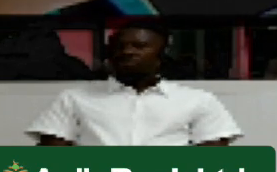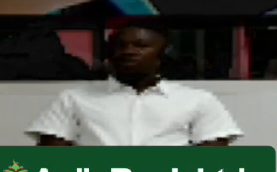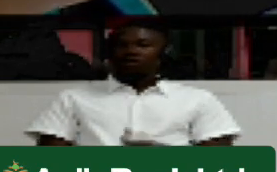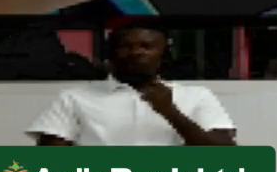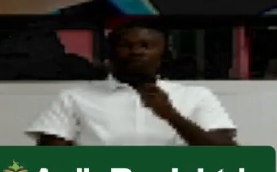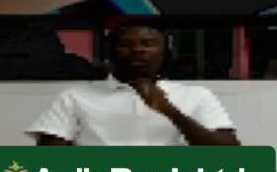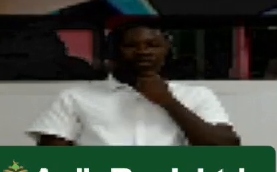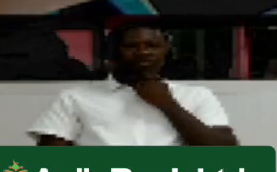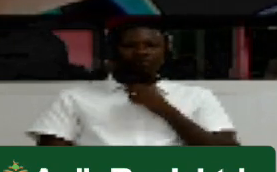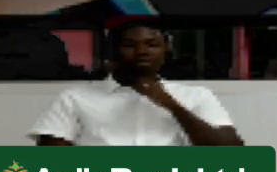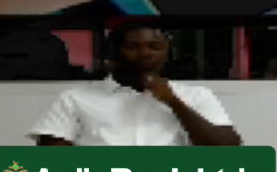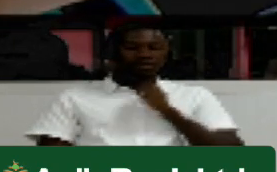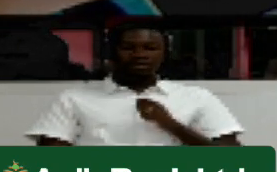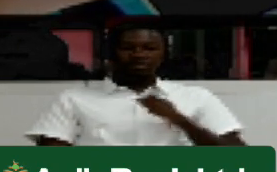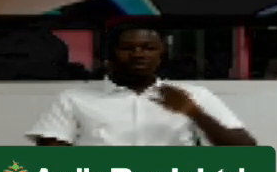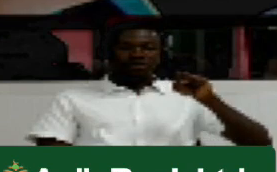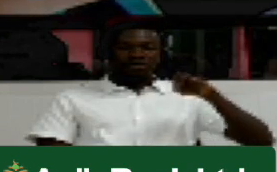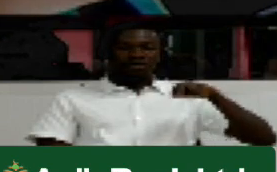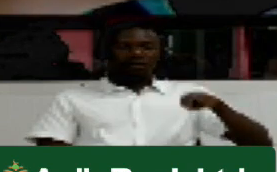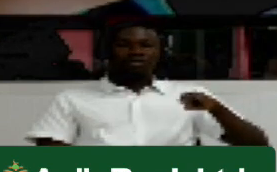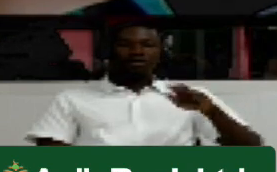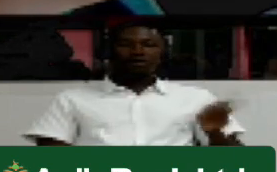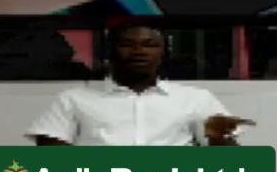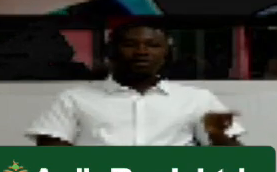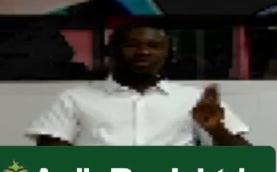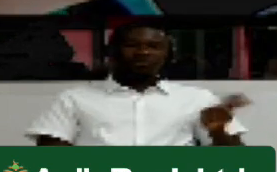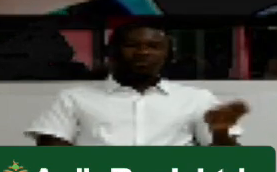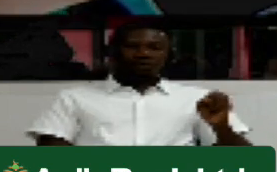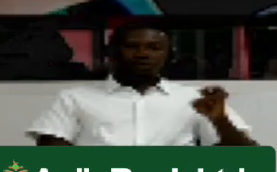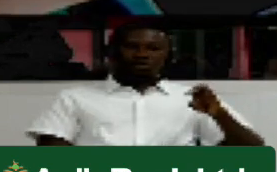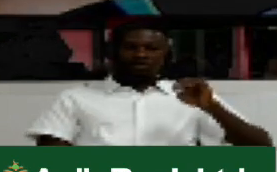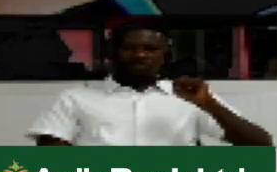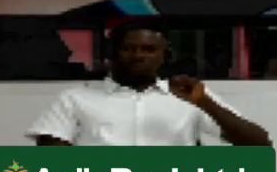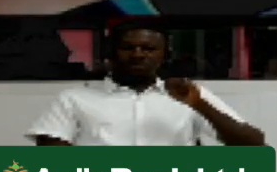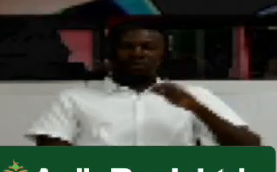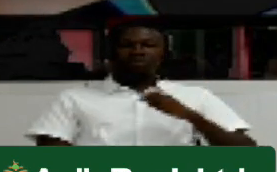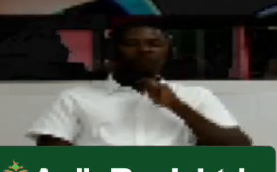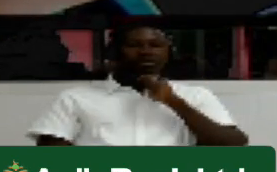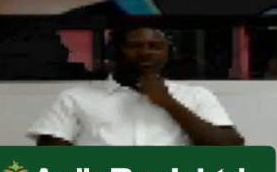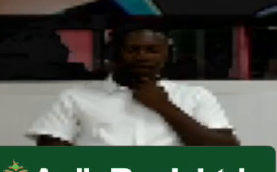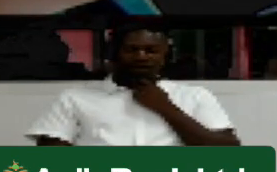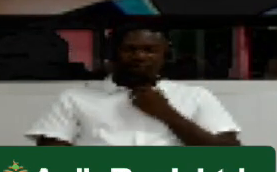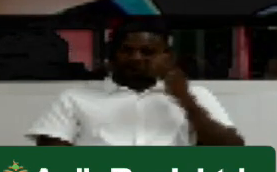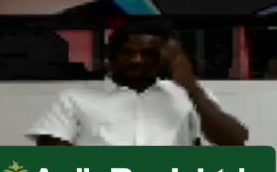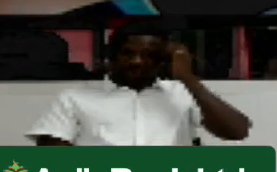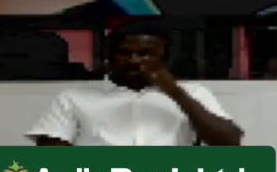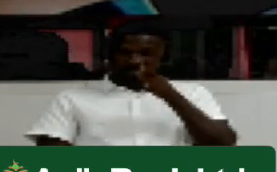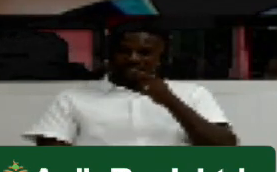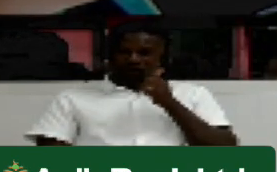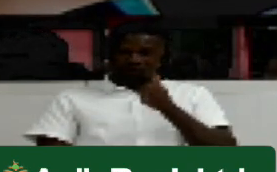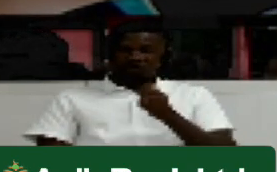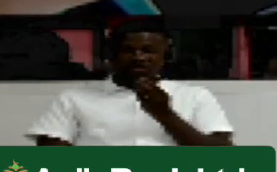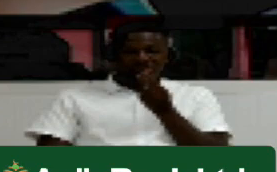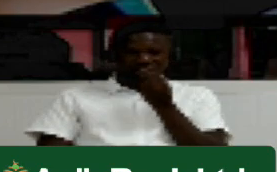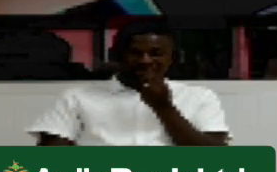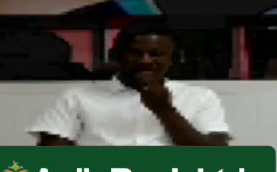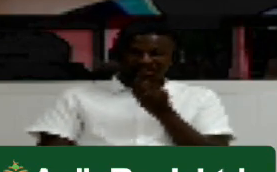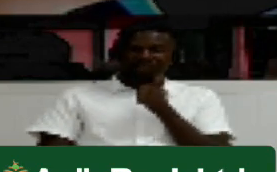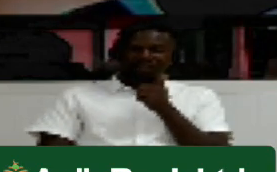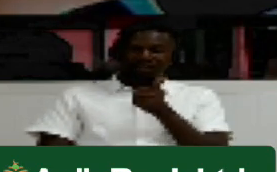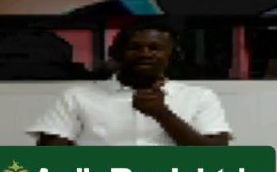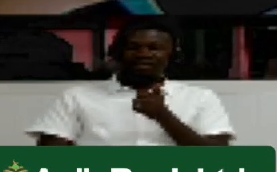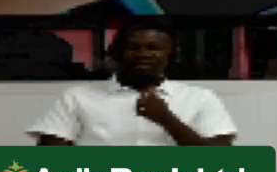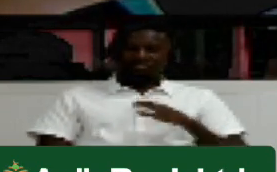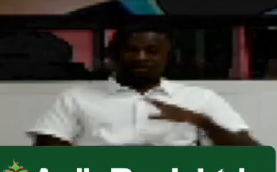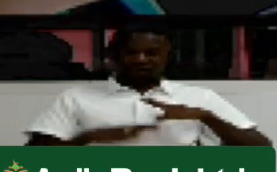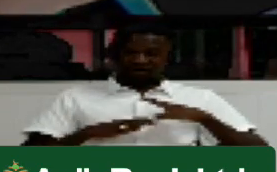Good afternoon, Mr. Senghore. Good afternoon. I hope you have lunch. Yes, very well. Are you ready to proceed?